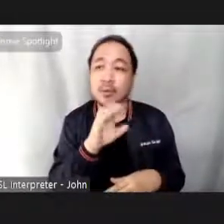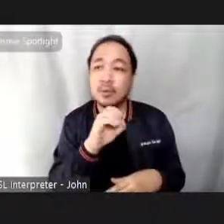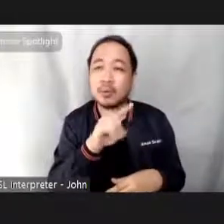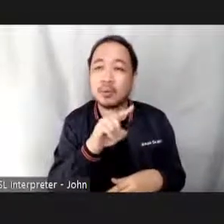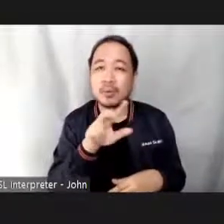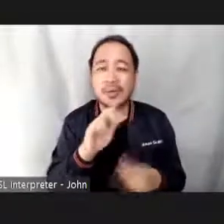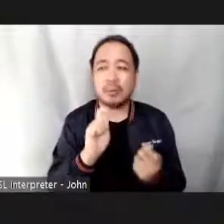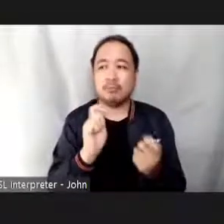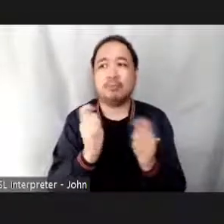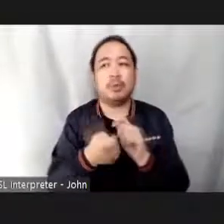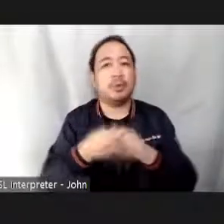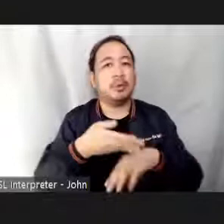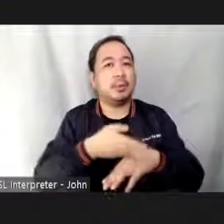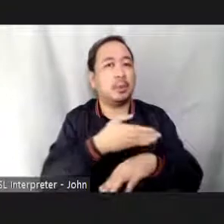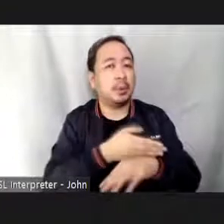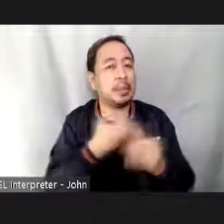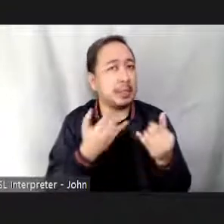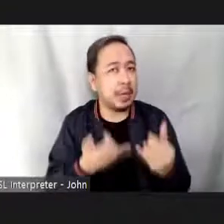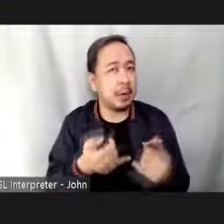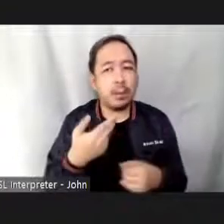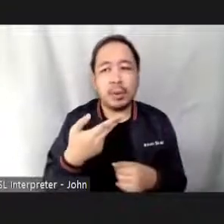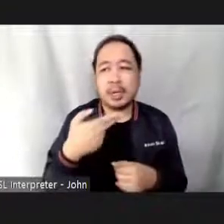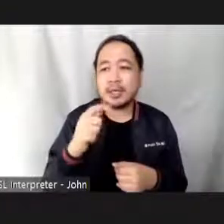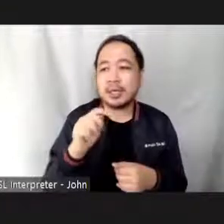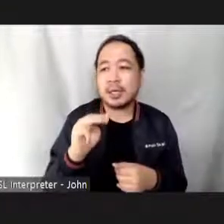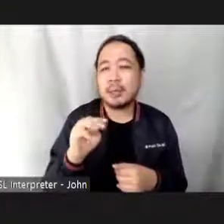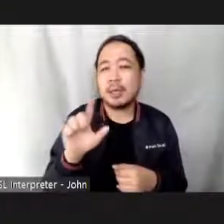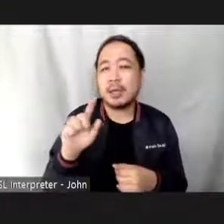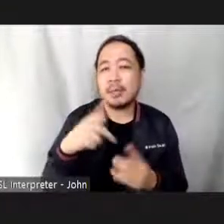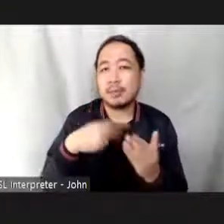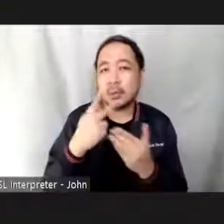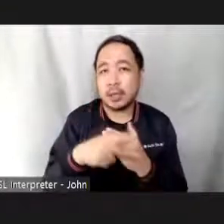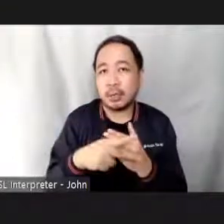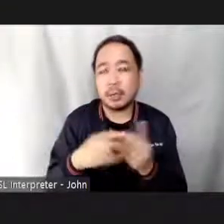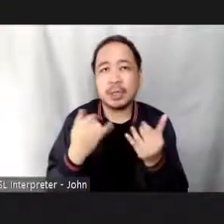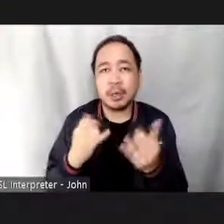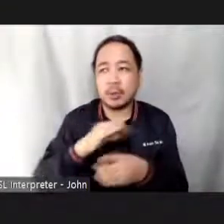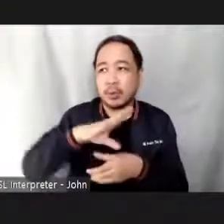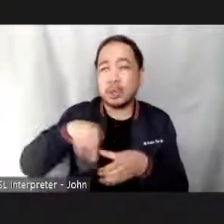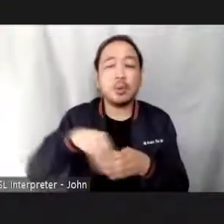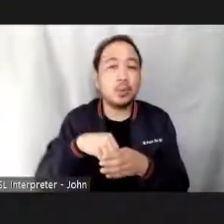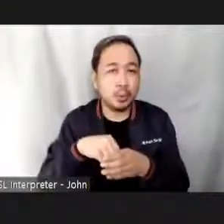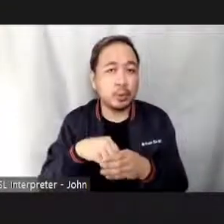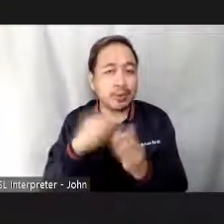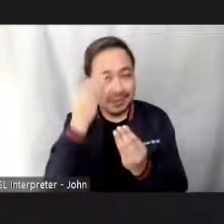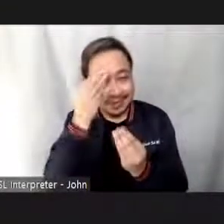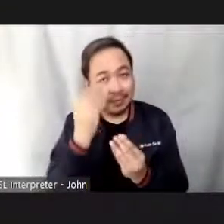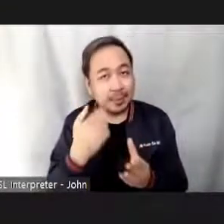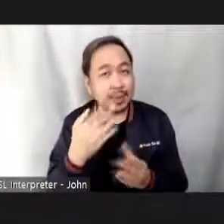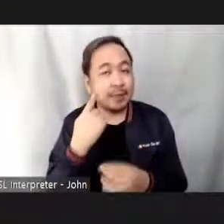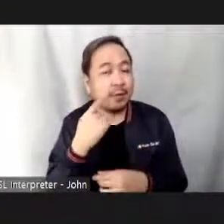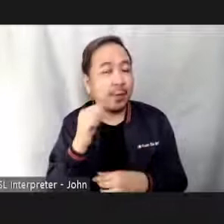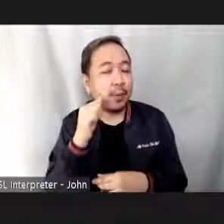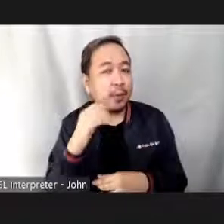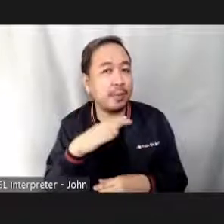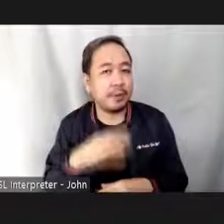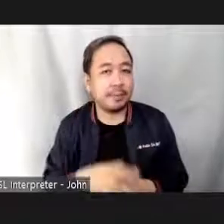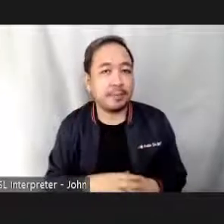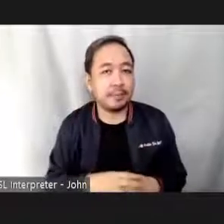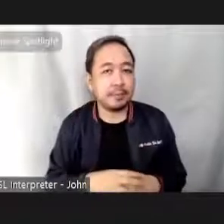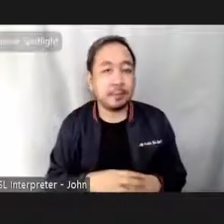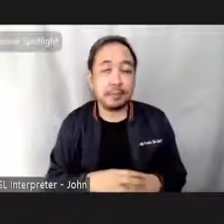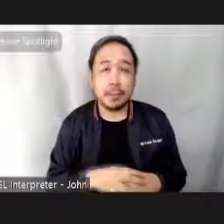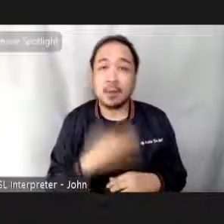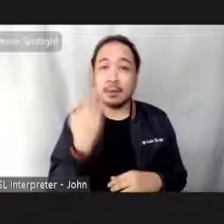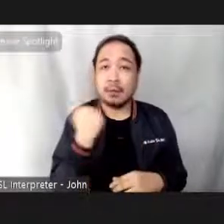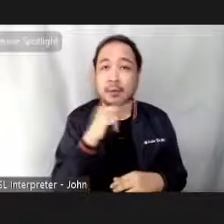into an HTML program and also to include the data sets on women. Ginamit din natin ito in